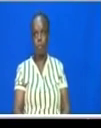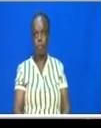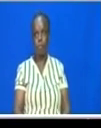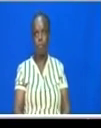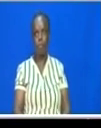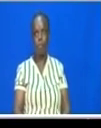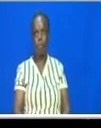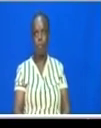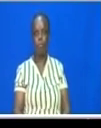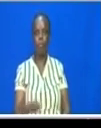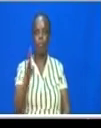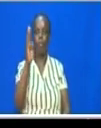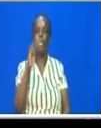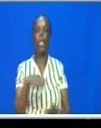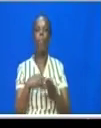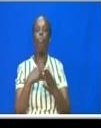the most